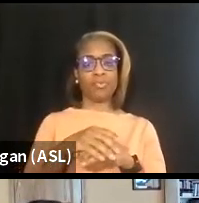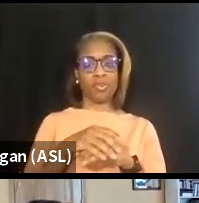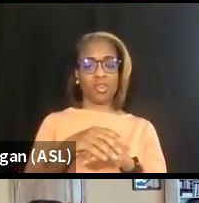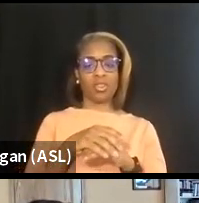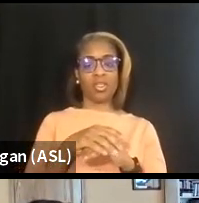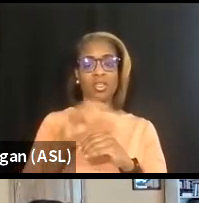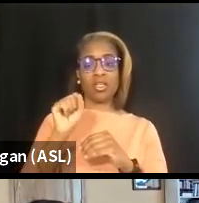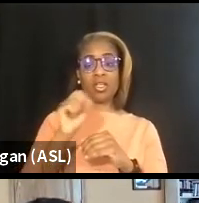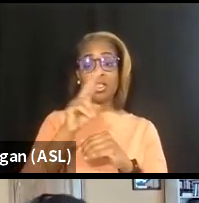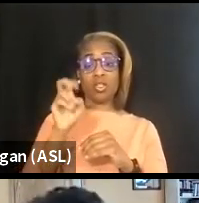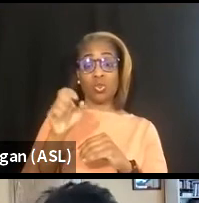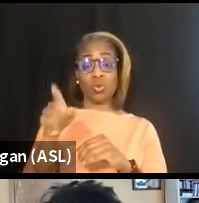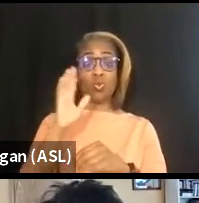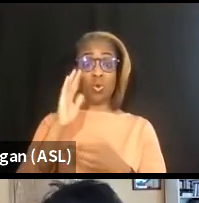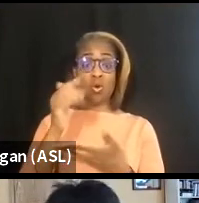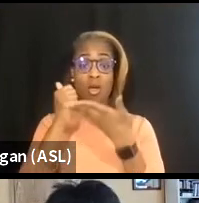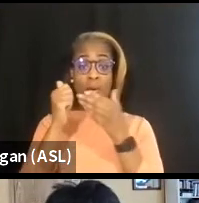you're going to help us with that?